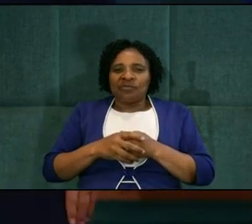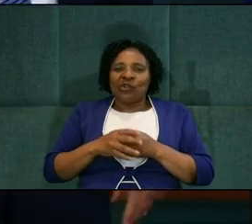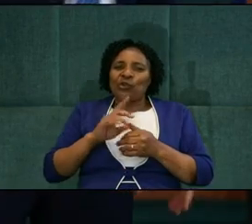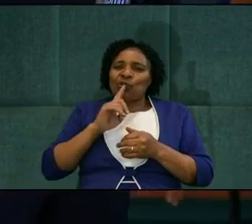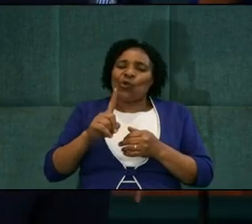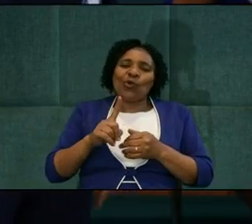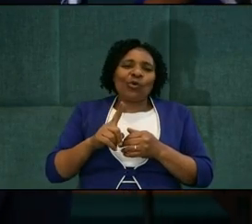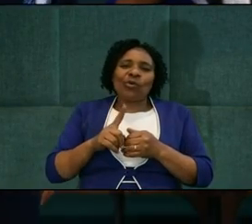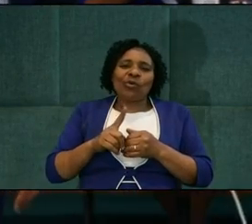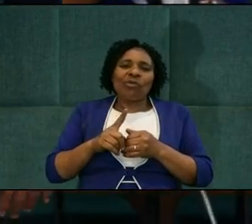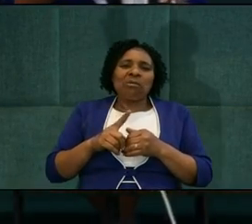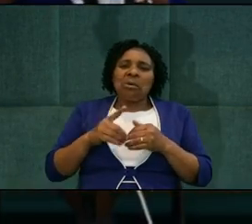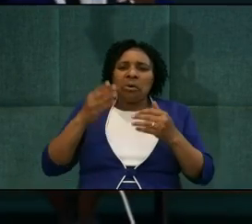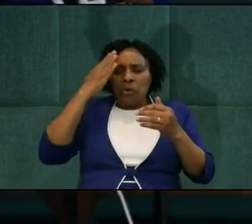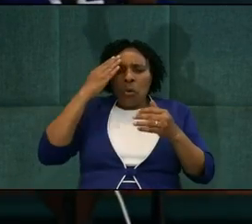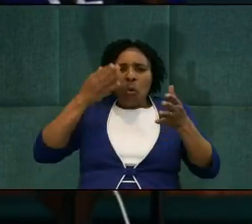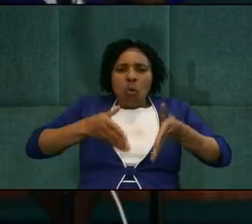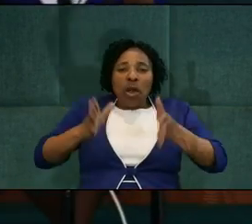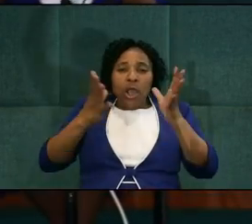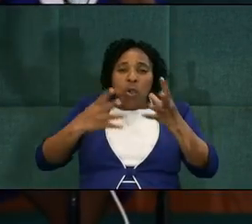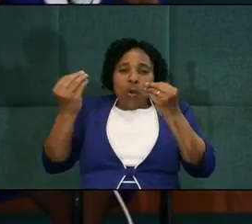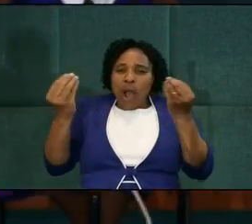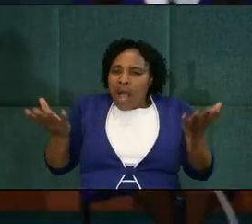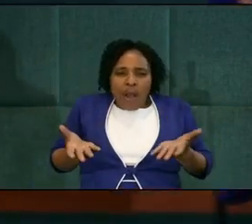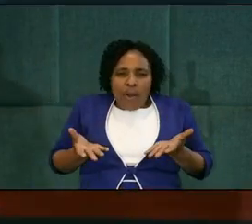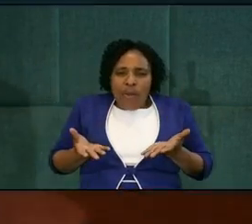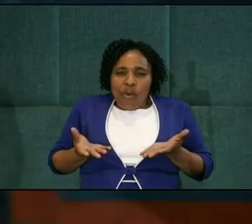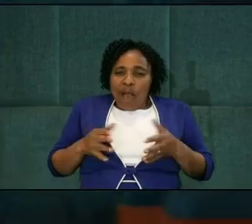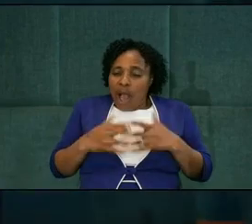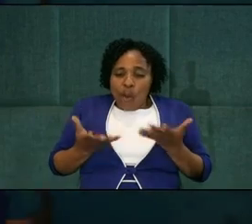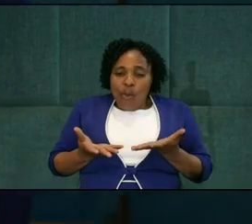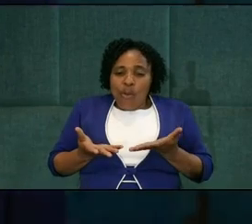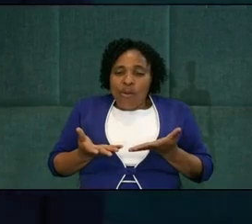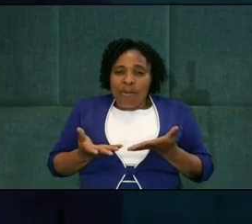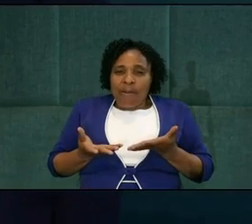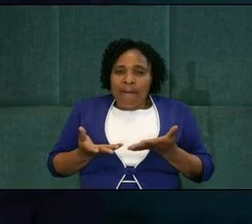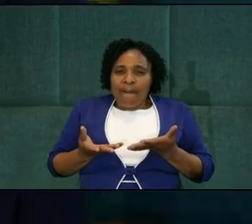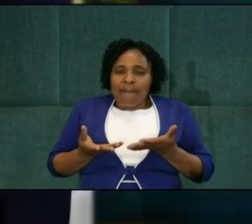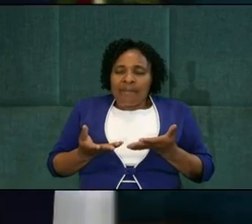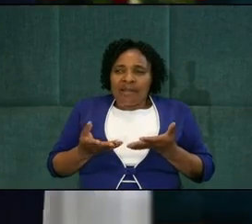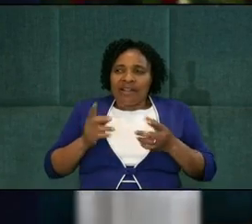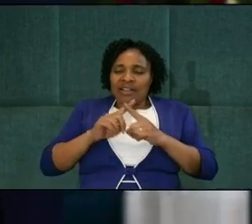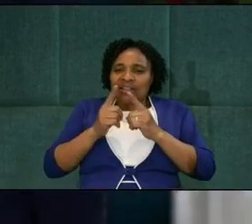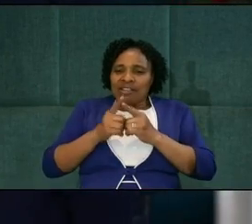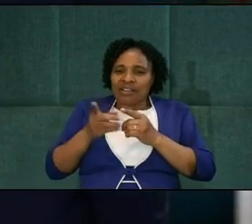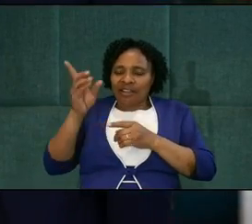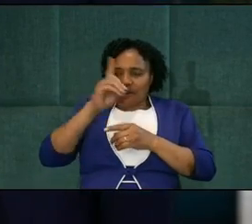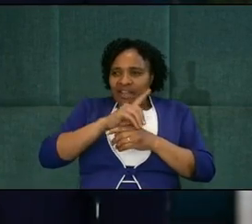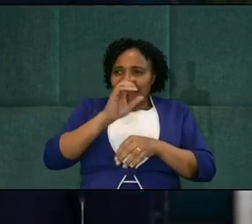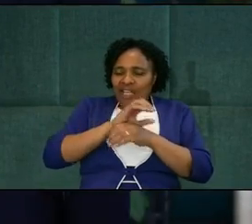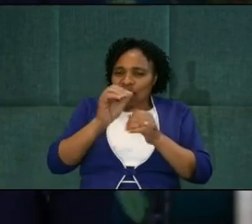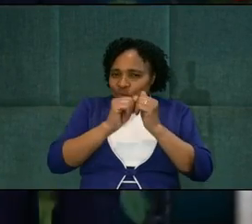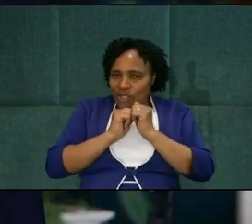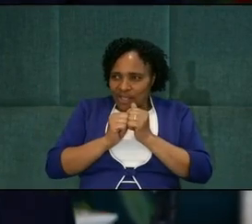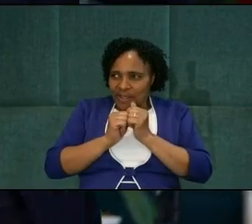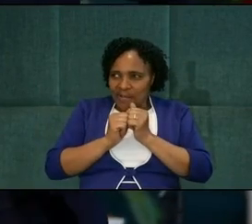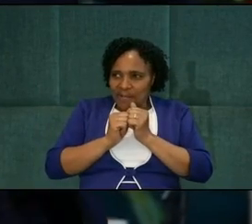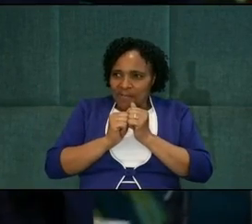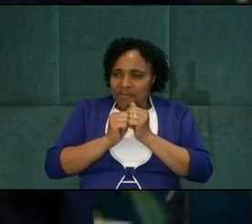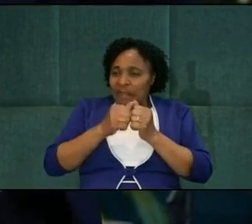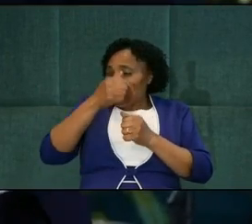So how will they know where to go? Oh, there was a pillar of cloud by day. Is the church with me?